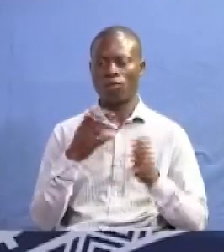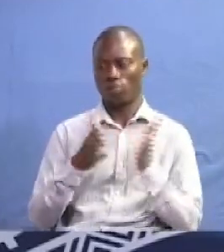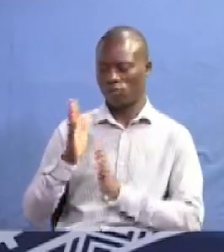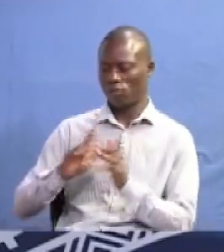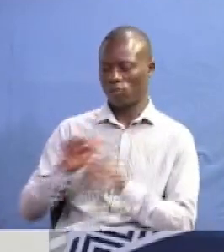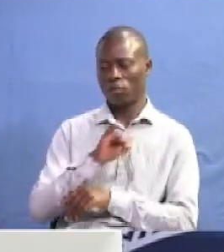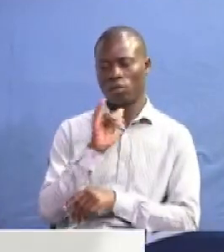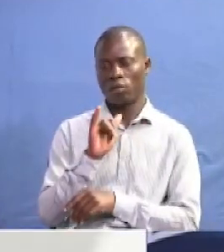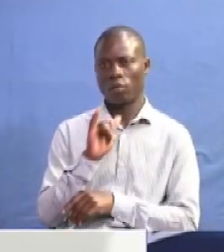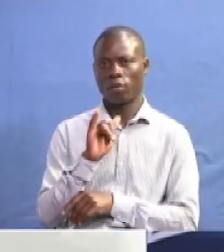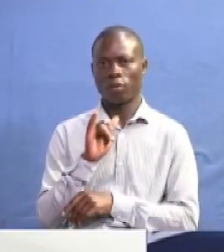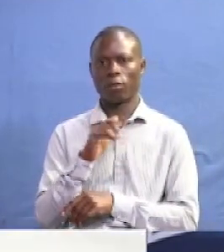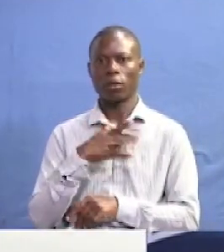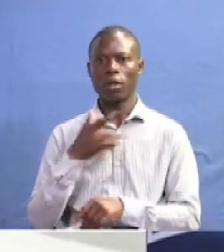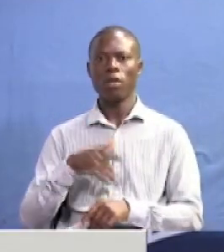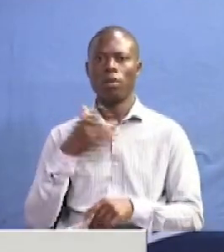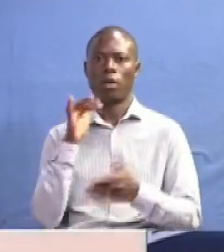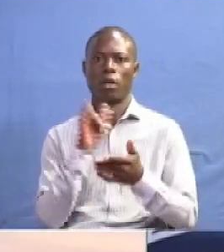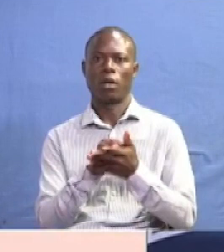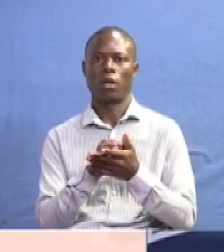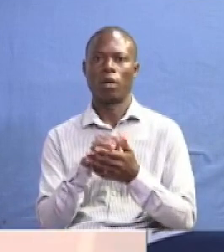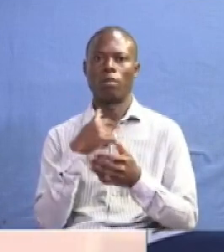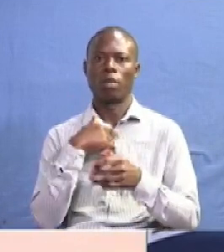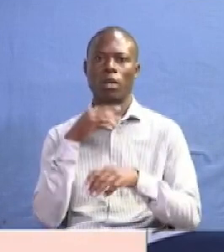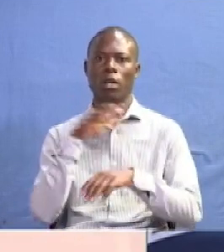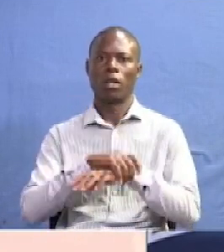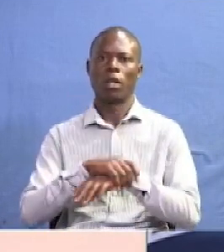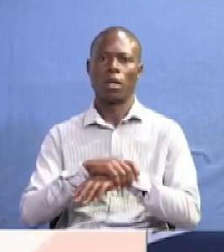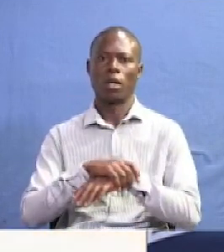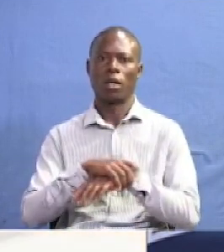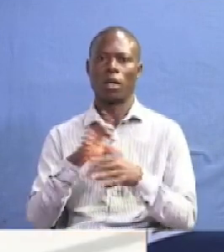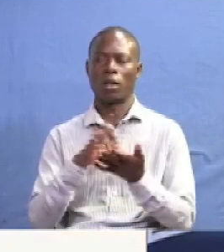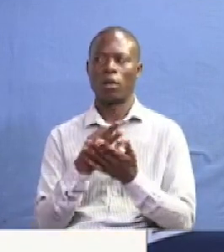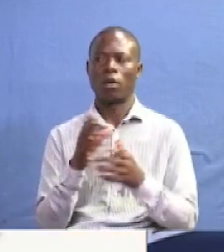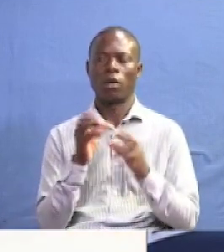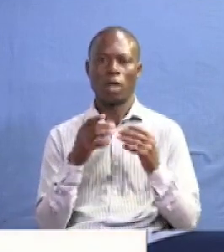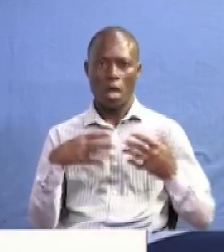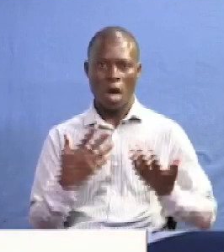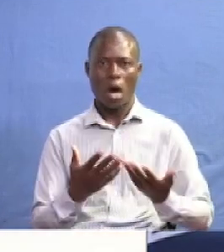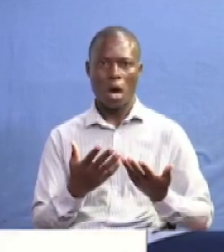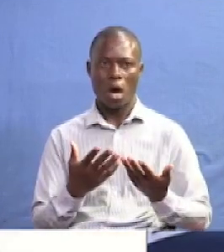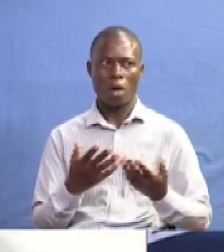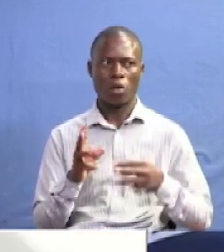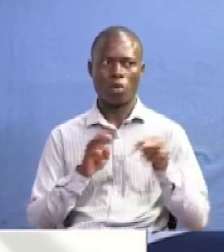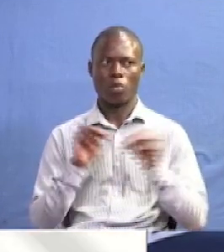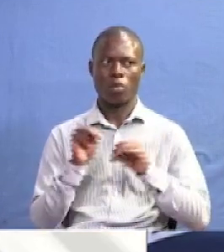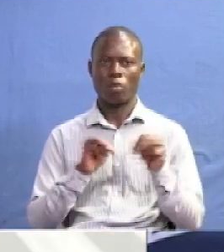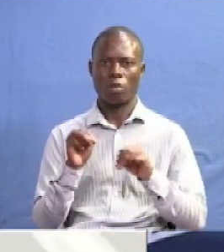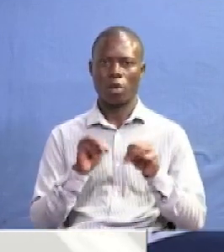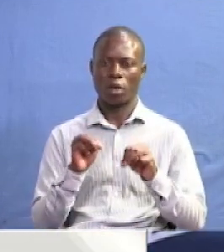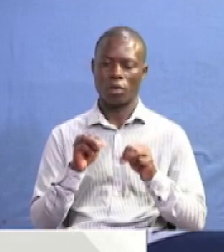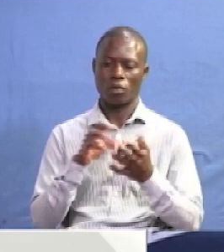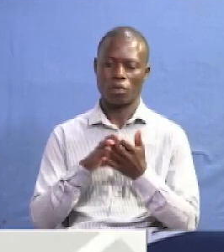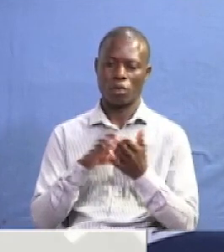organization. I felt that I was not getting enough answers about how to manage this